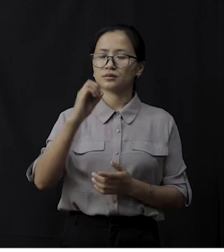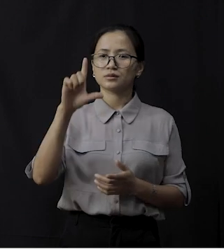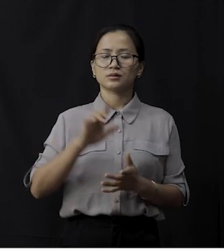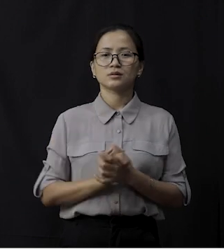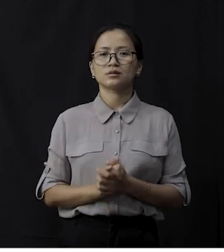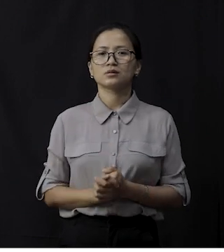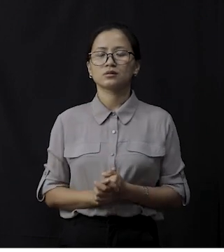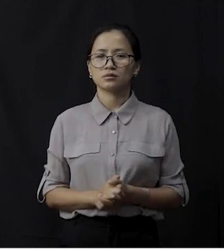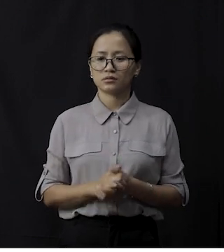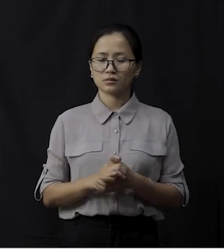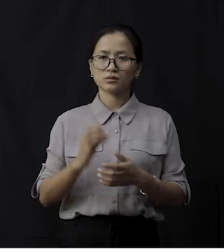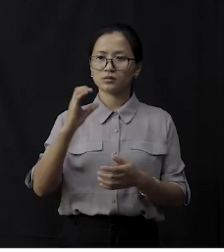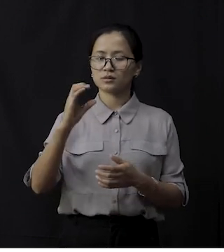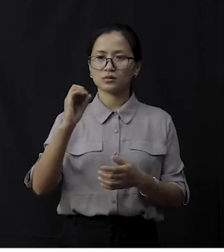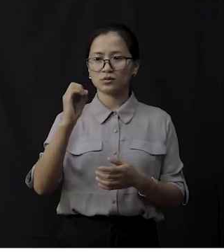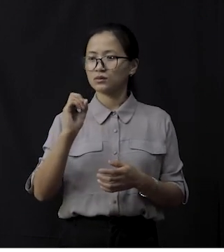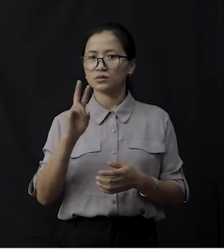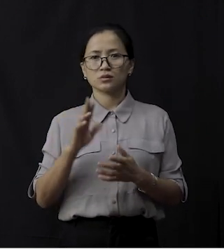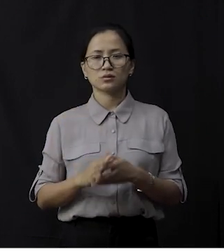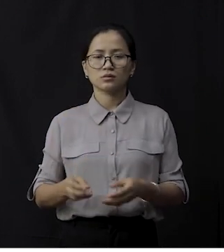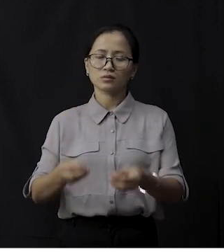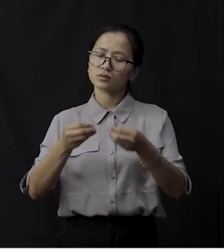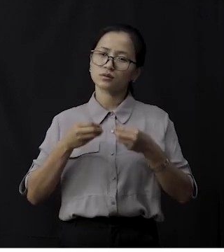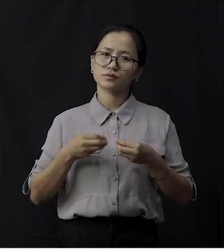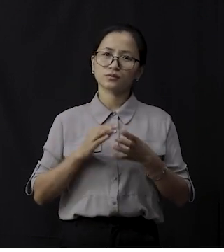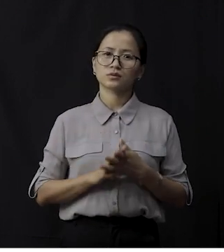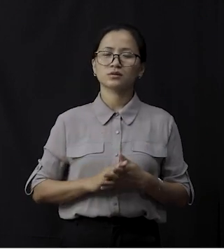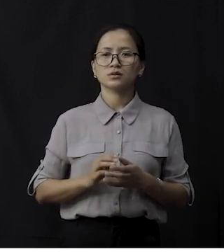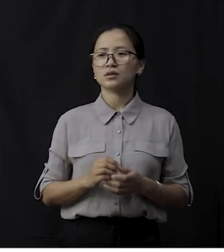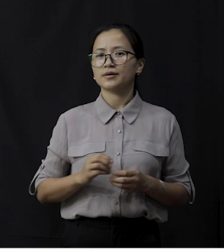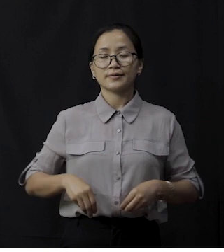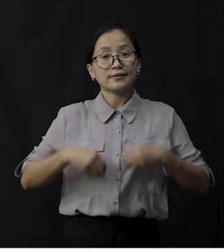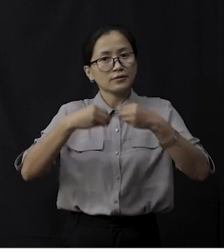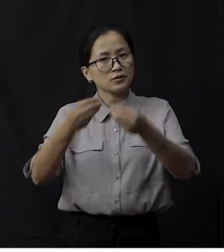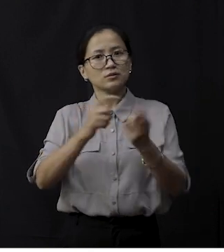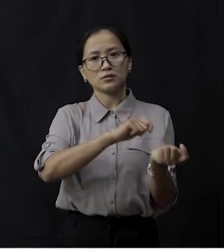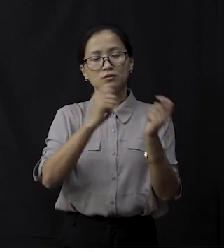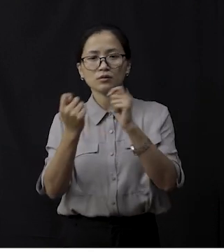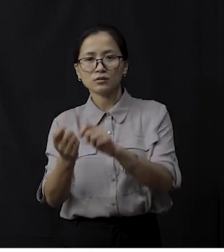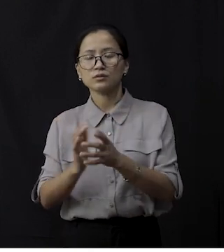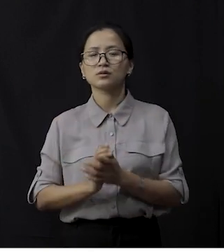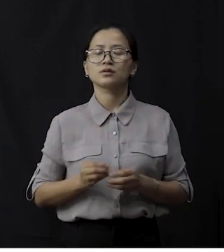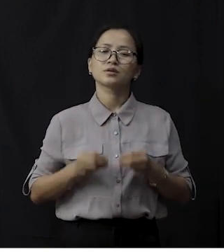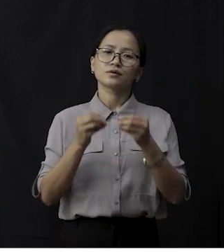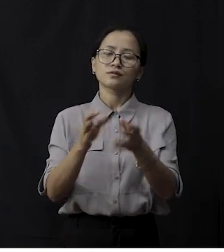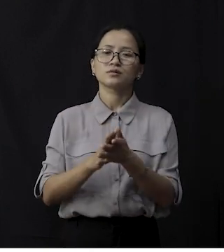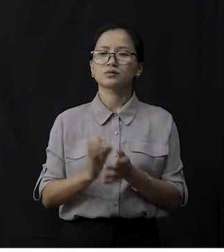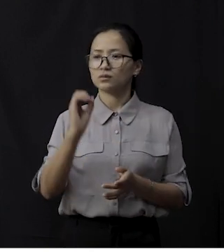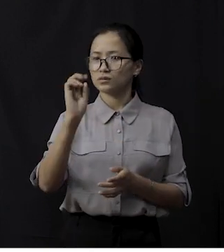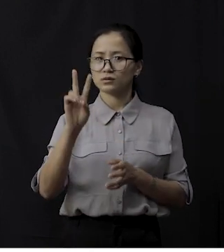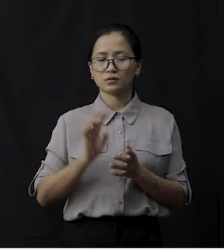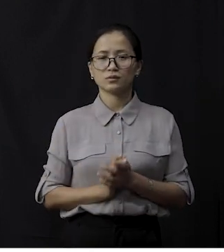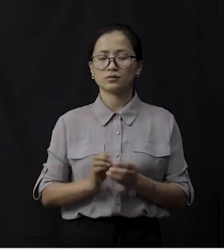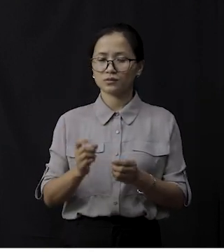about this. They take this carbon dioxide and give us oxygen in return. See, even for breathing,